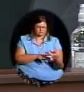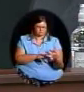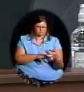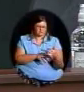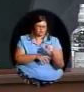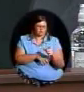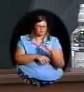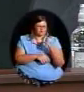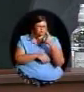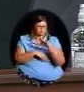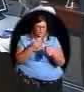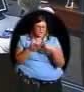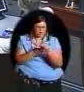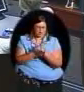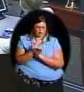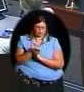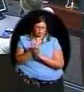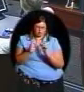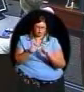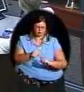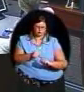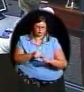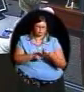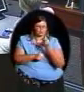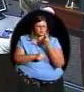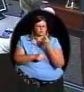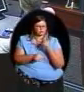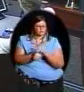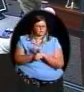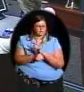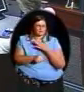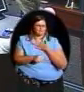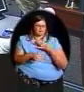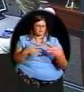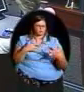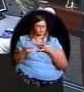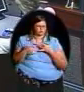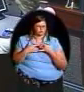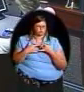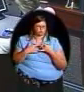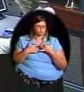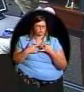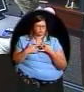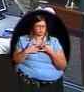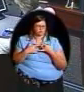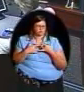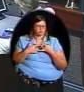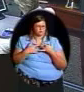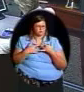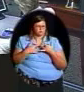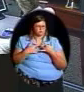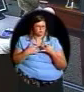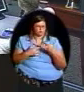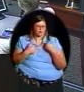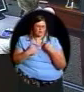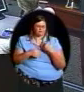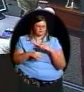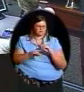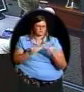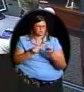order for us to provide those protective factors. And that's one concern that I've had when we now are a school district of